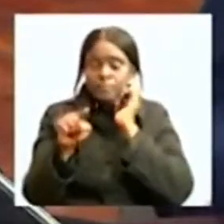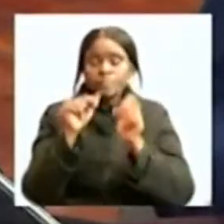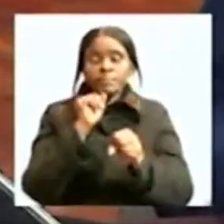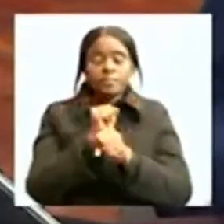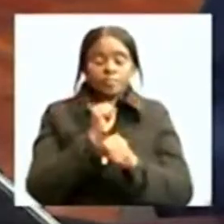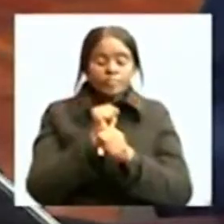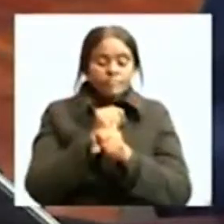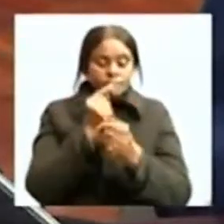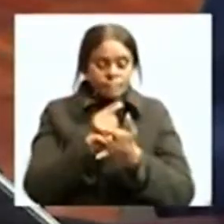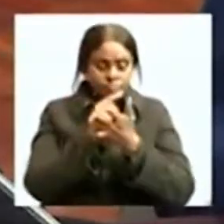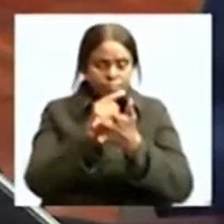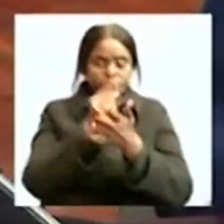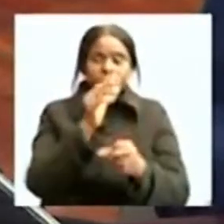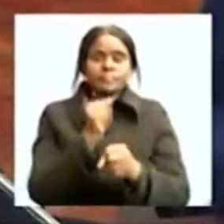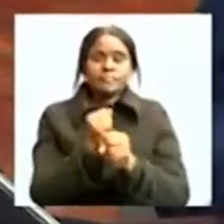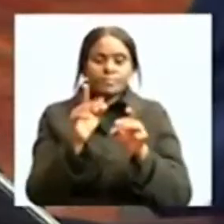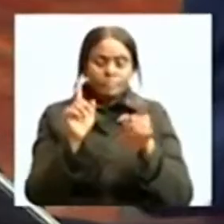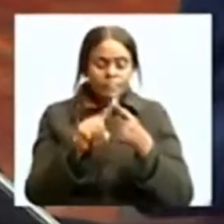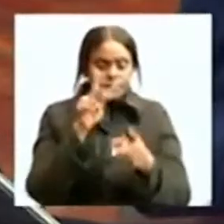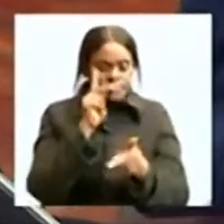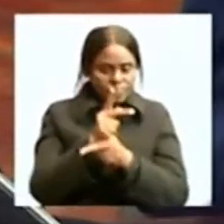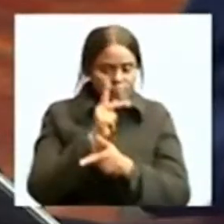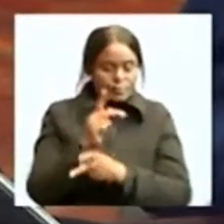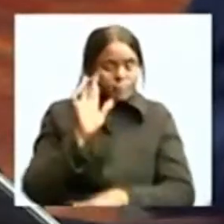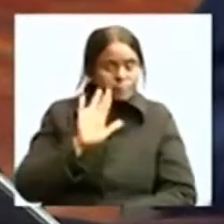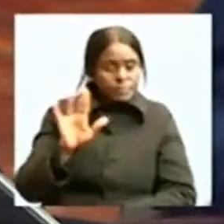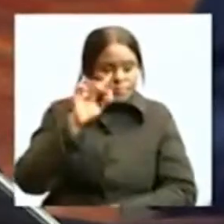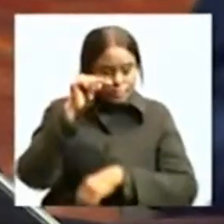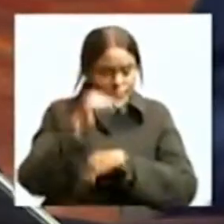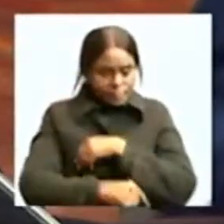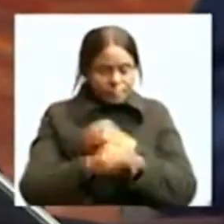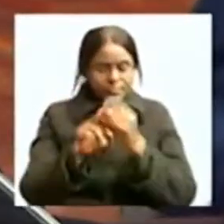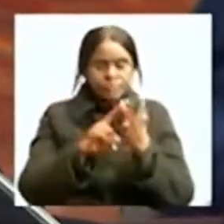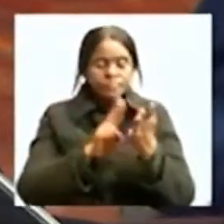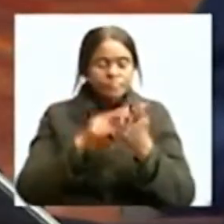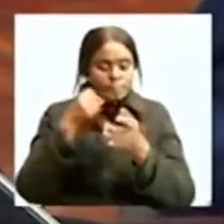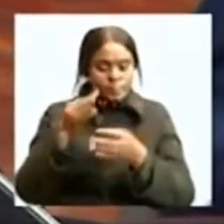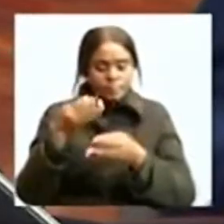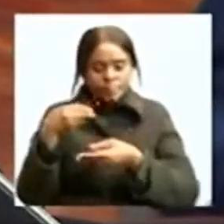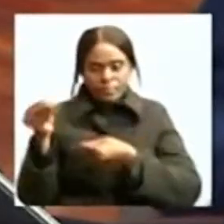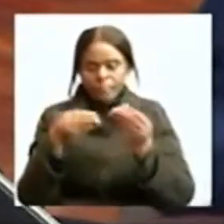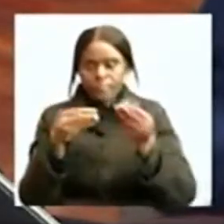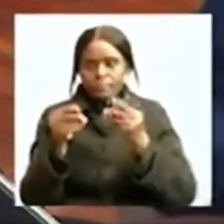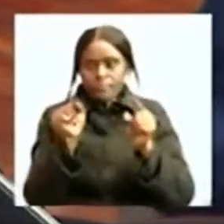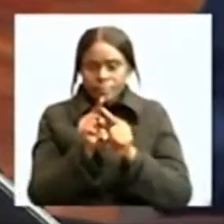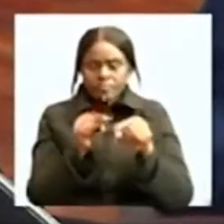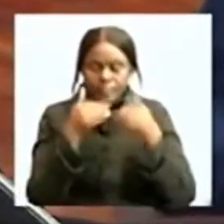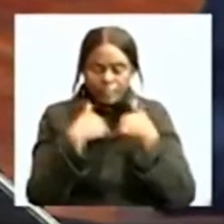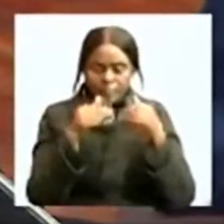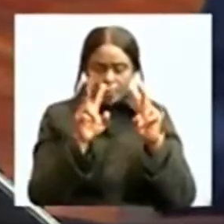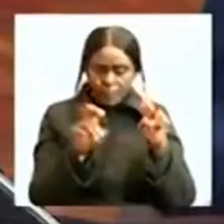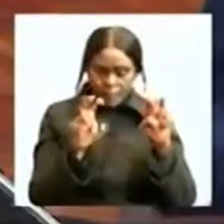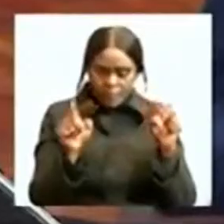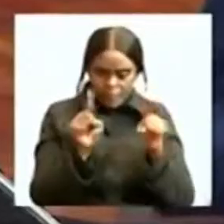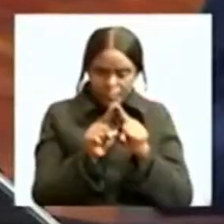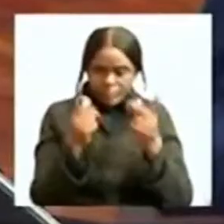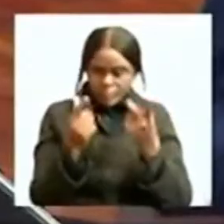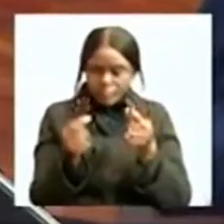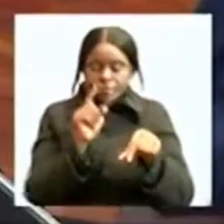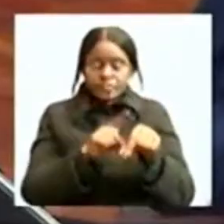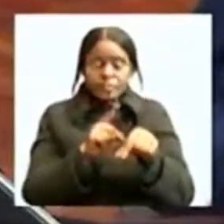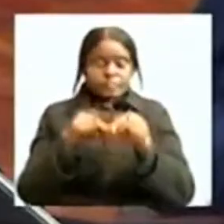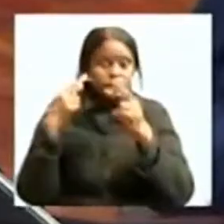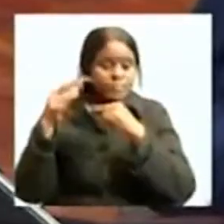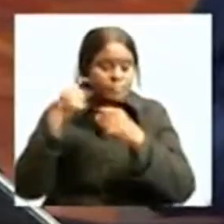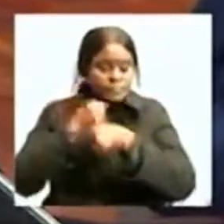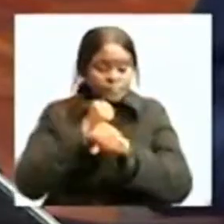Mandate grant recipients to maintain detailed records of expenditures and conduct periodic reviews